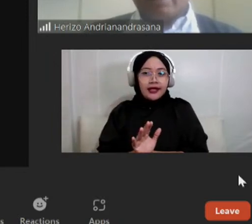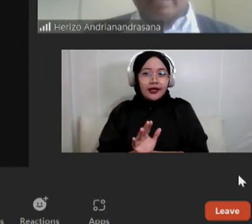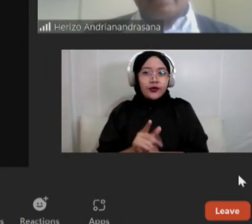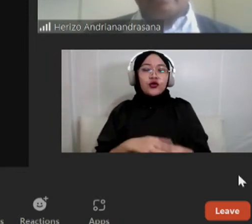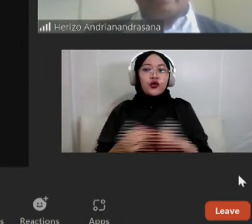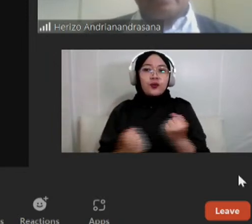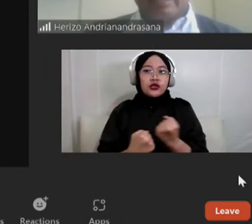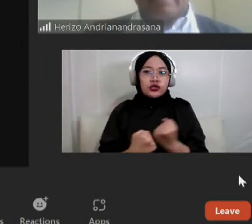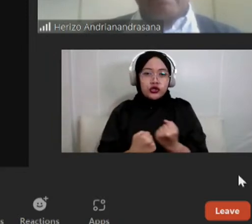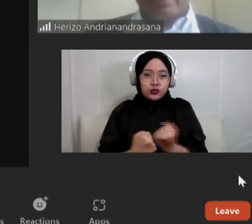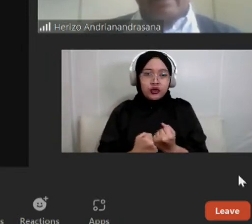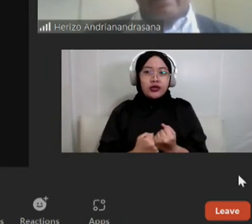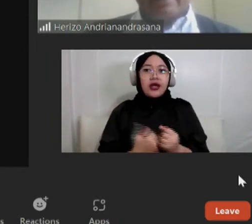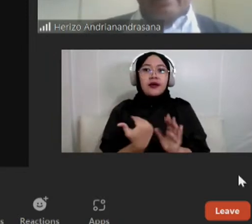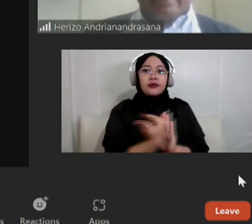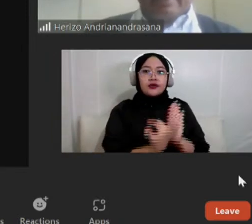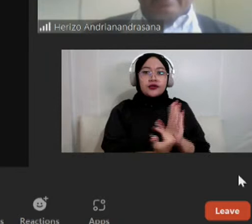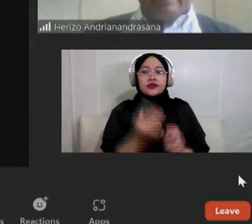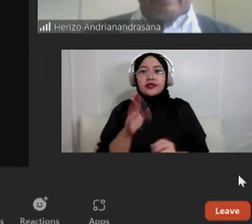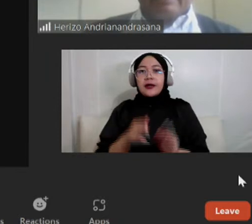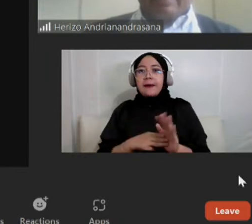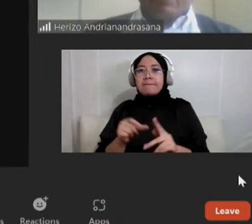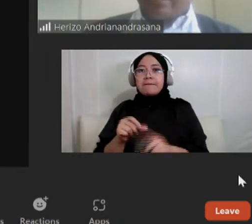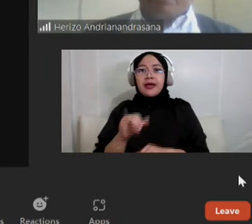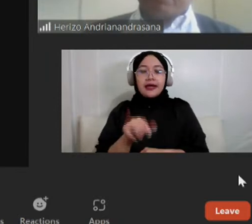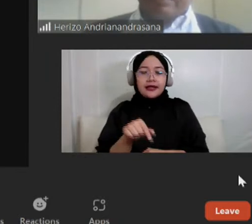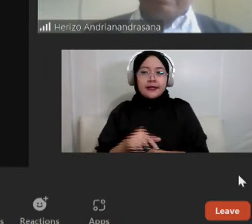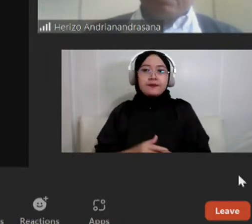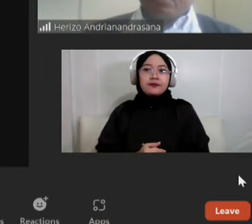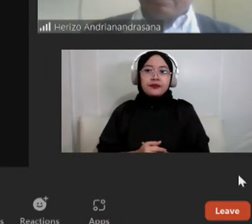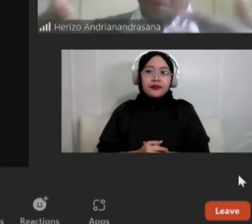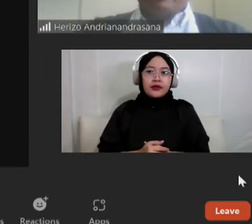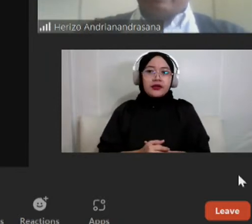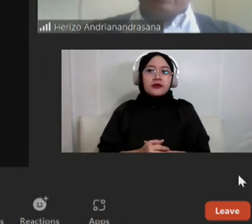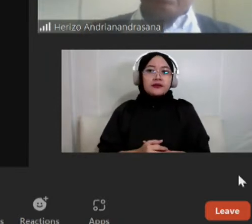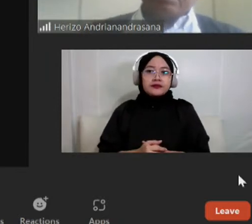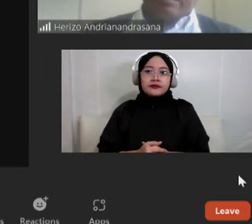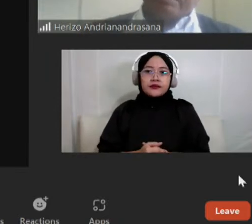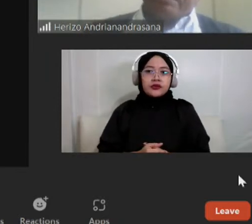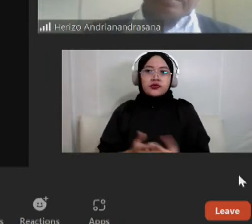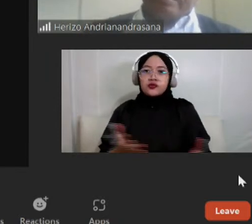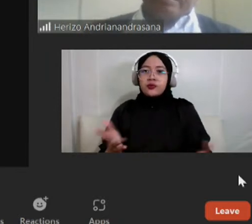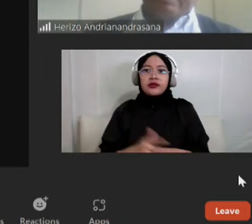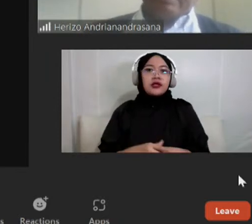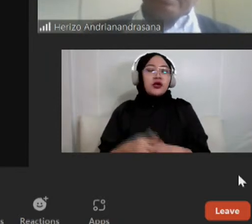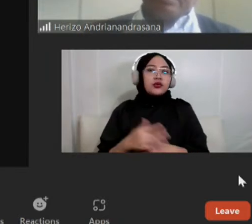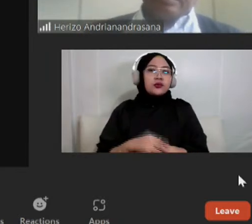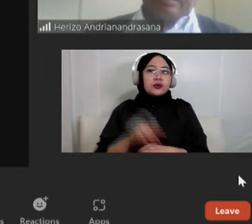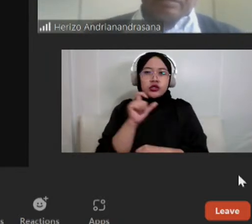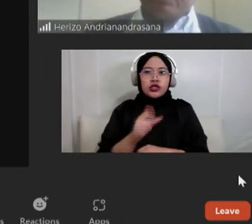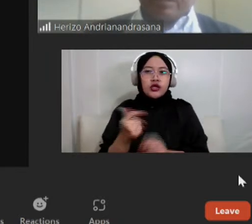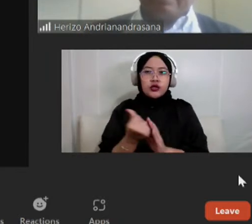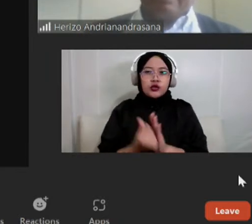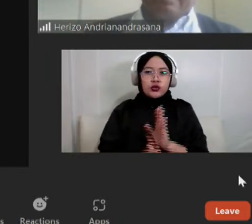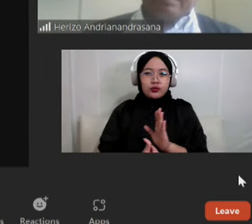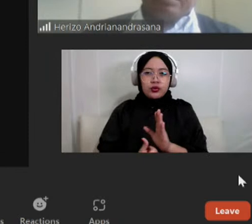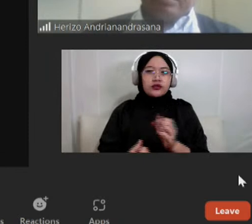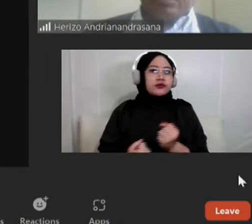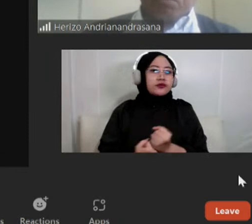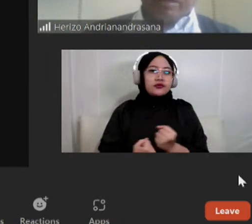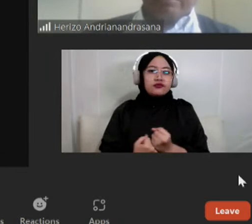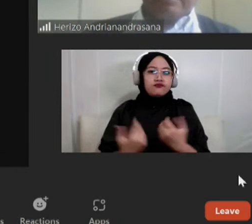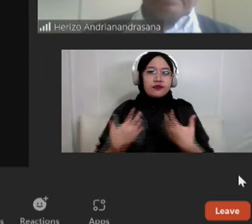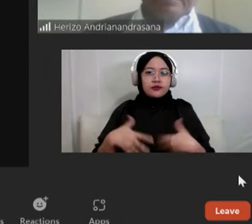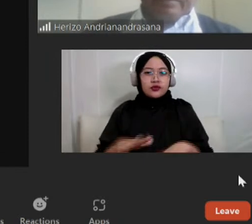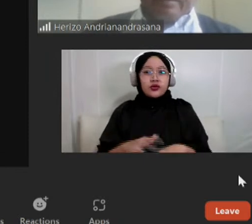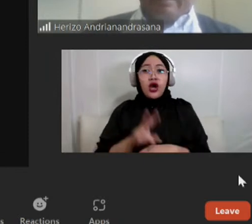the calculation of EMPI, and they are free. Everything I showed today, is free. You don't